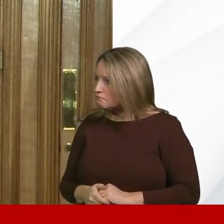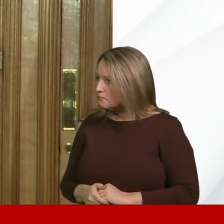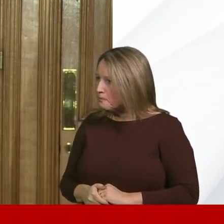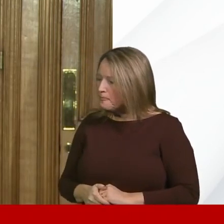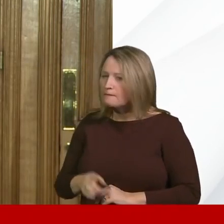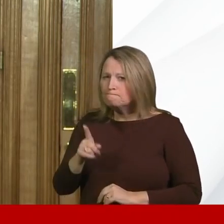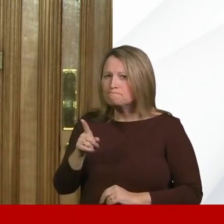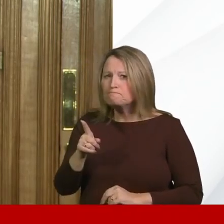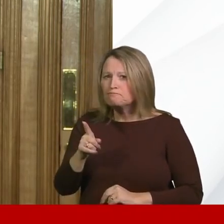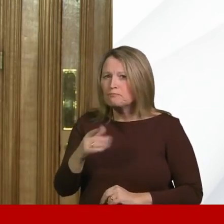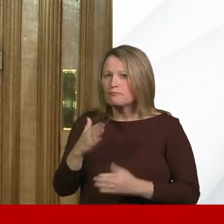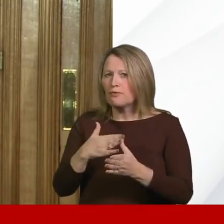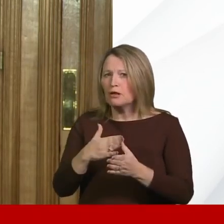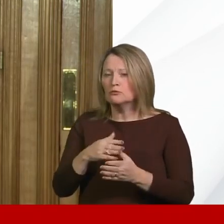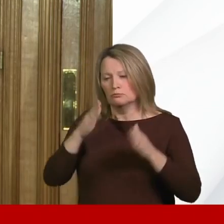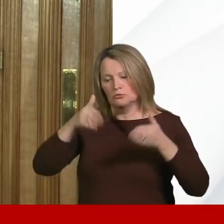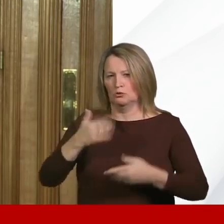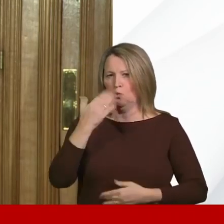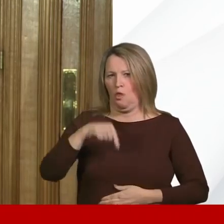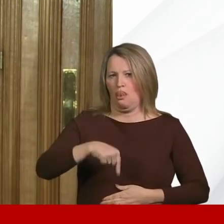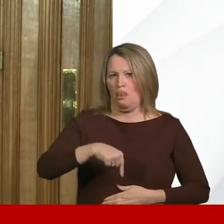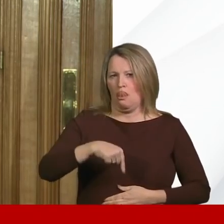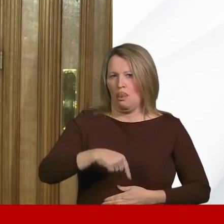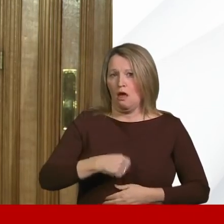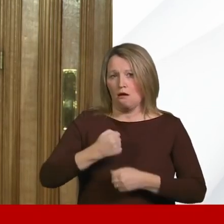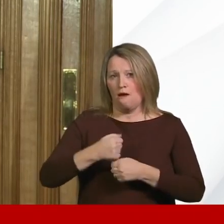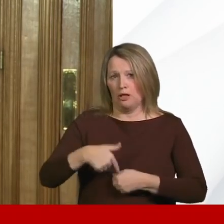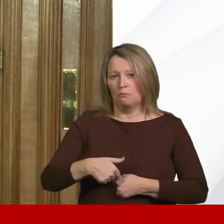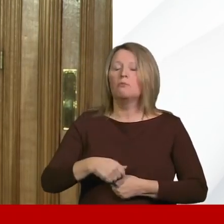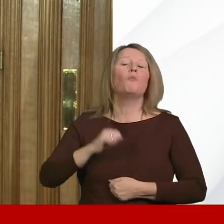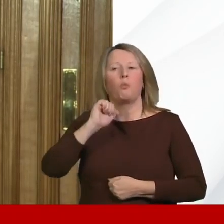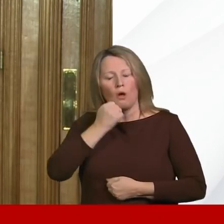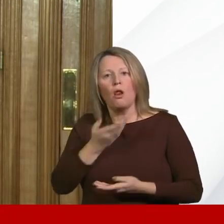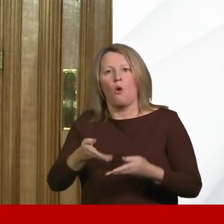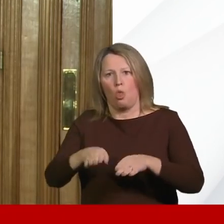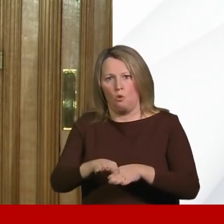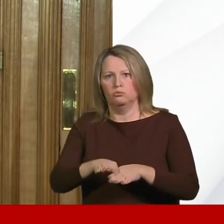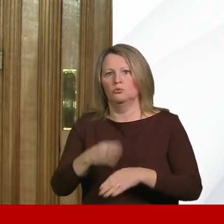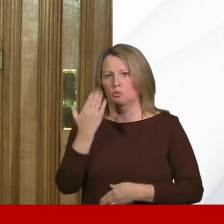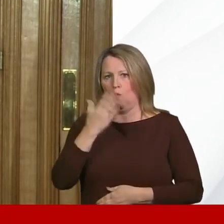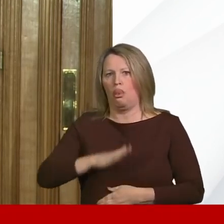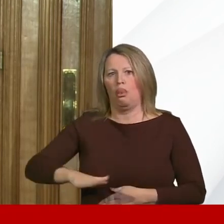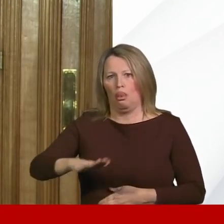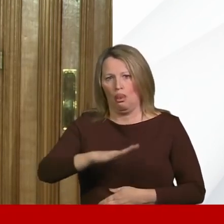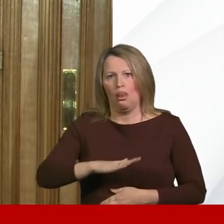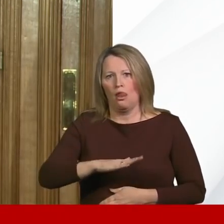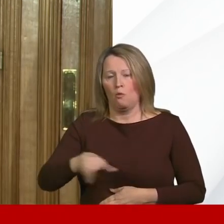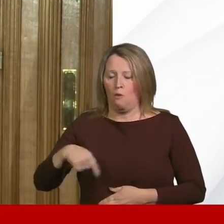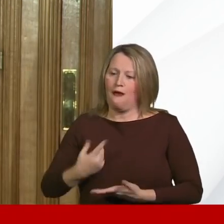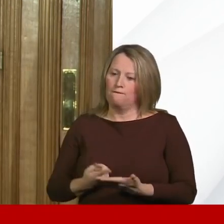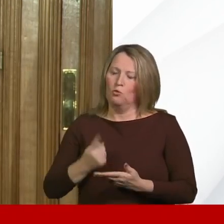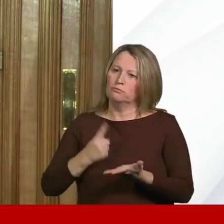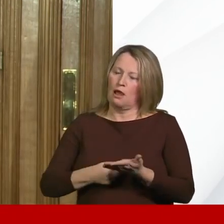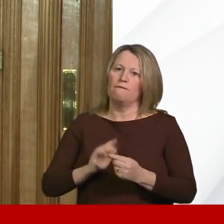private schools, I believe we have the same powers. Obviously, we will work to ensure that creches and so